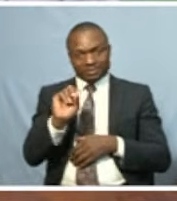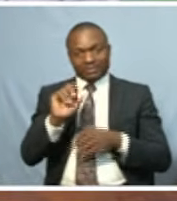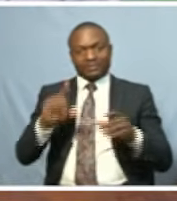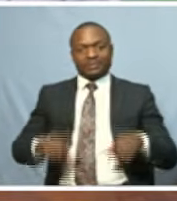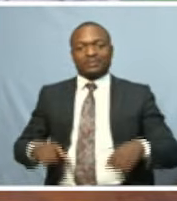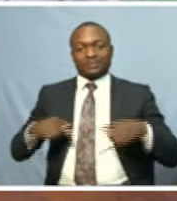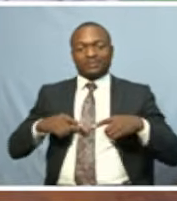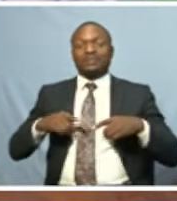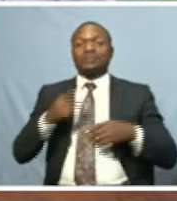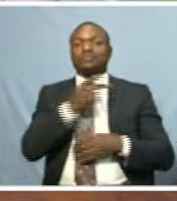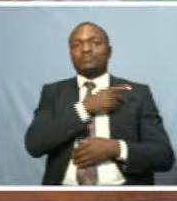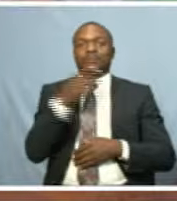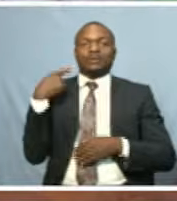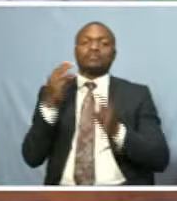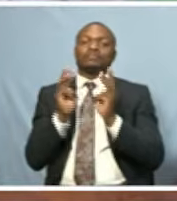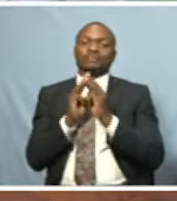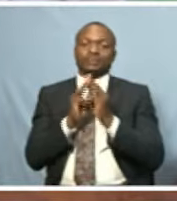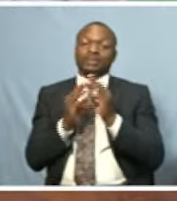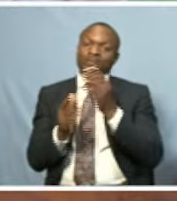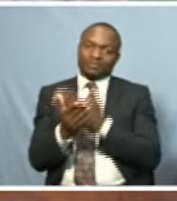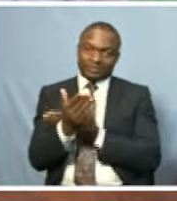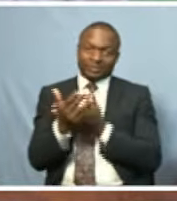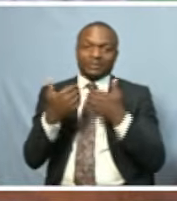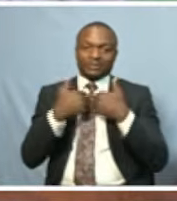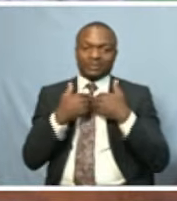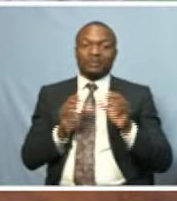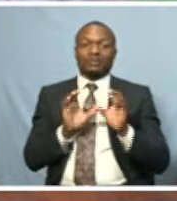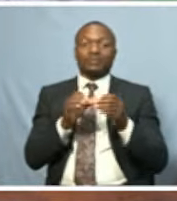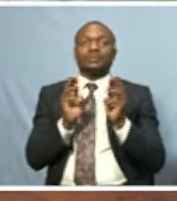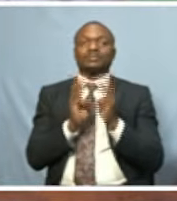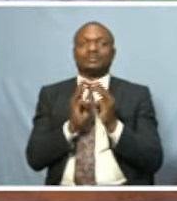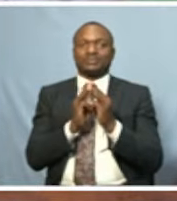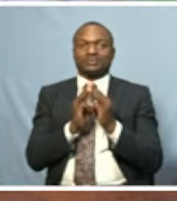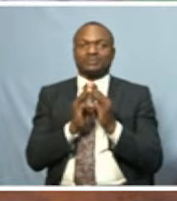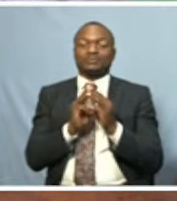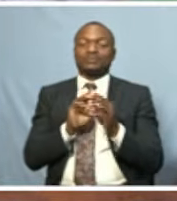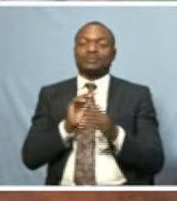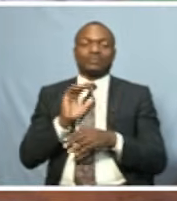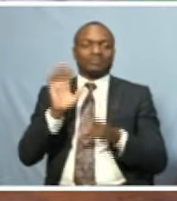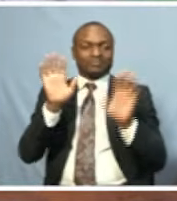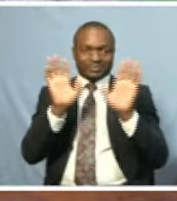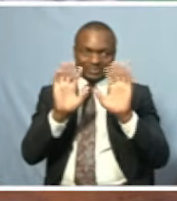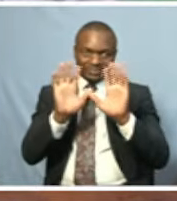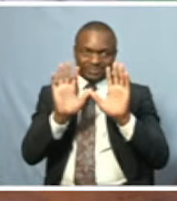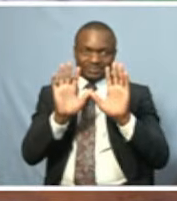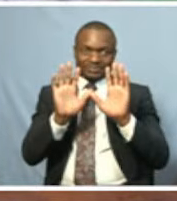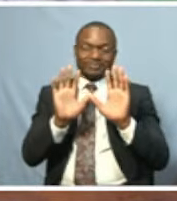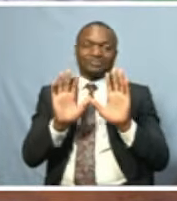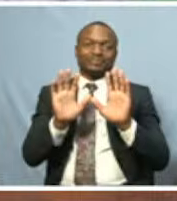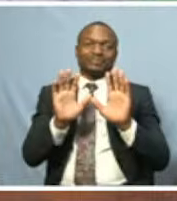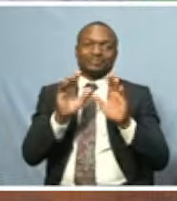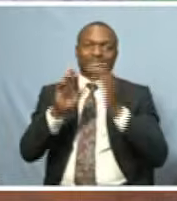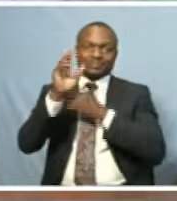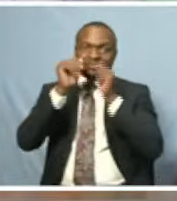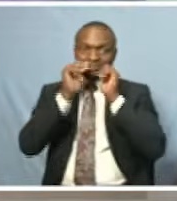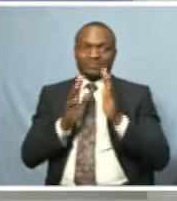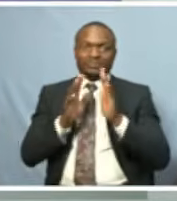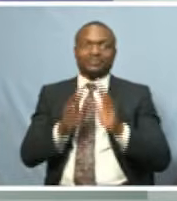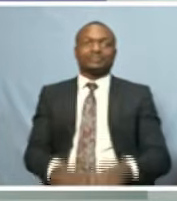live parliamentary proceedings. Of course, in the morning we have our committee sittings. From all of us, it's bye-bye. Take care. God bless.